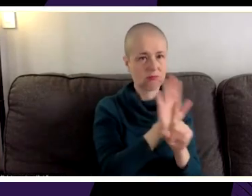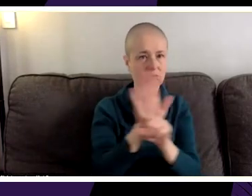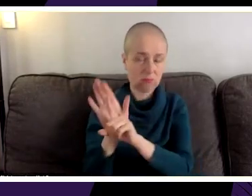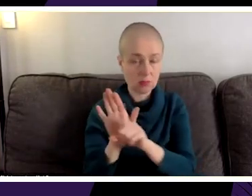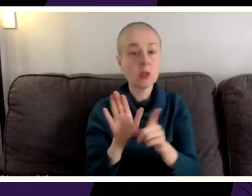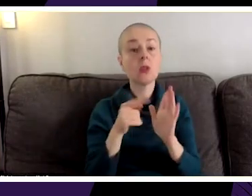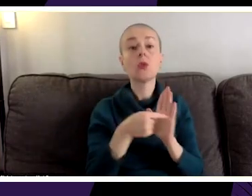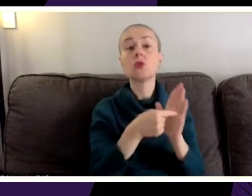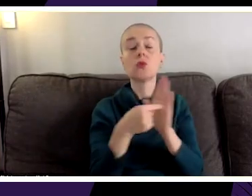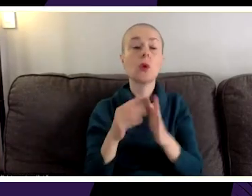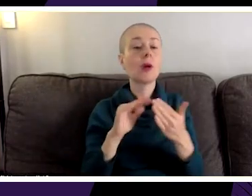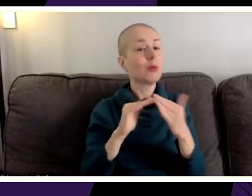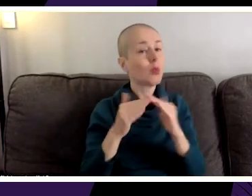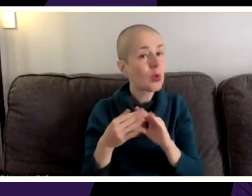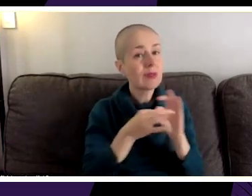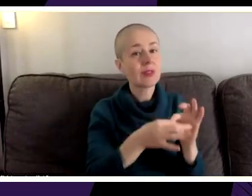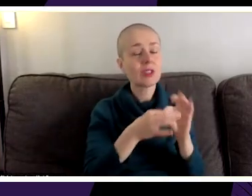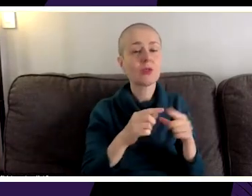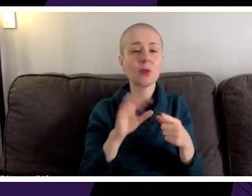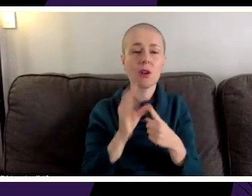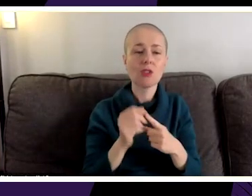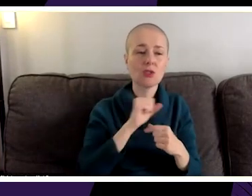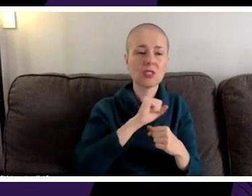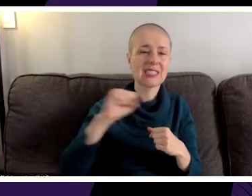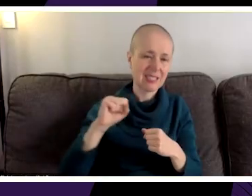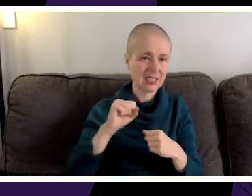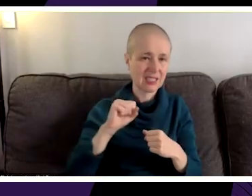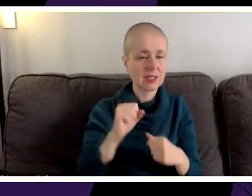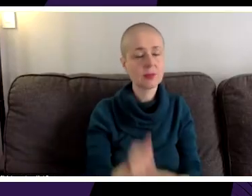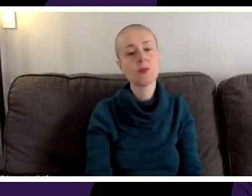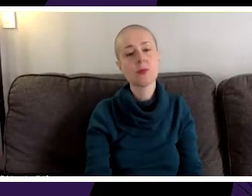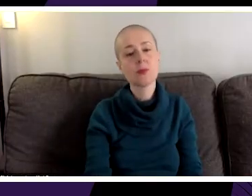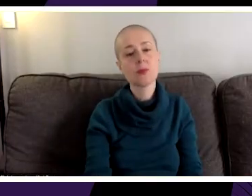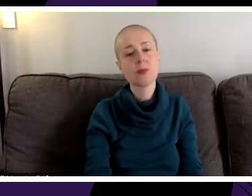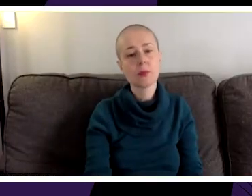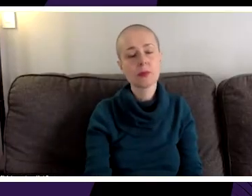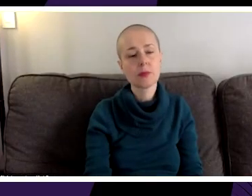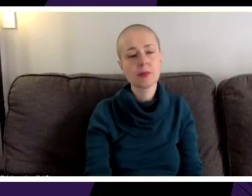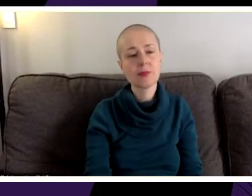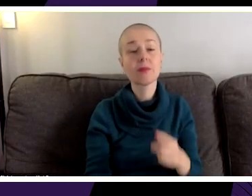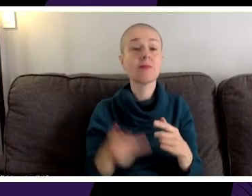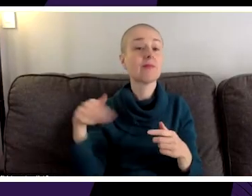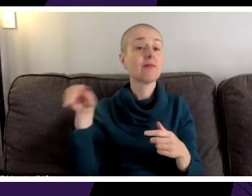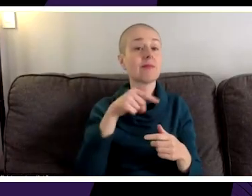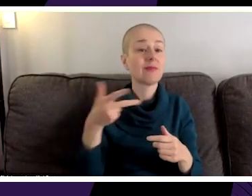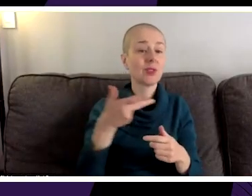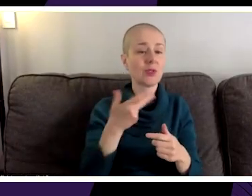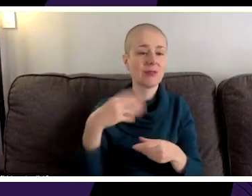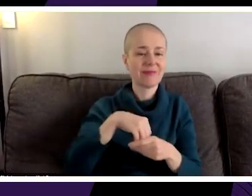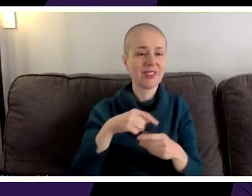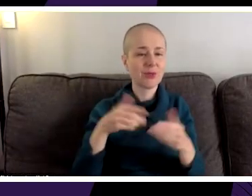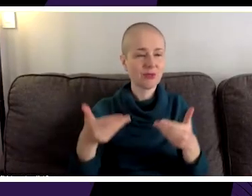power of community engagement in cultural resistance. They all have been invited to share their